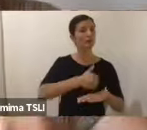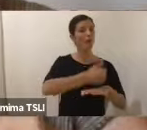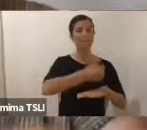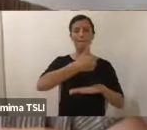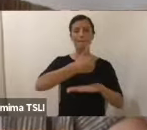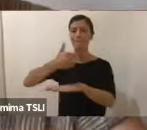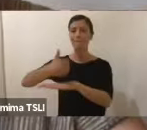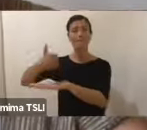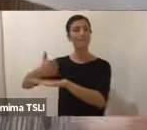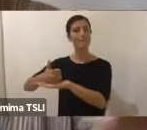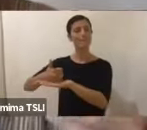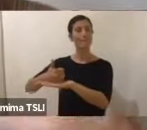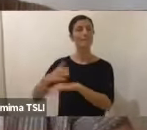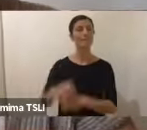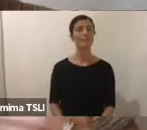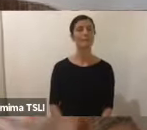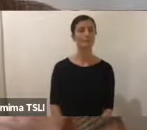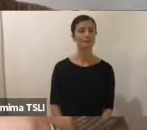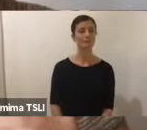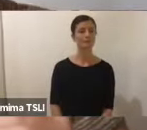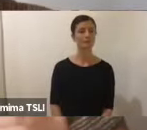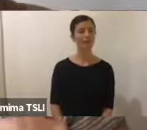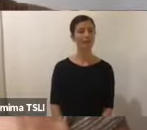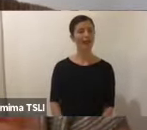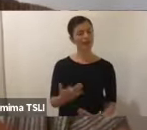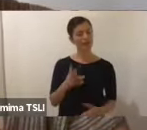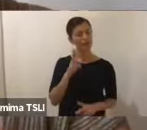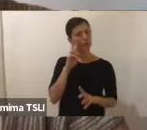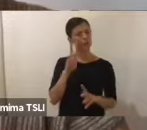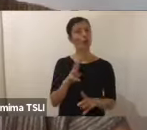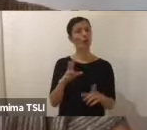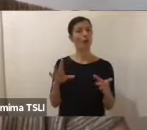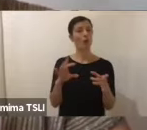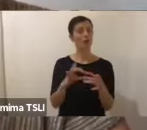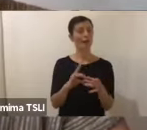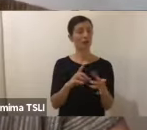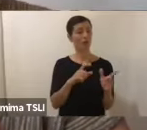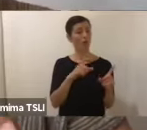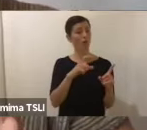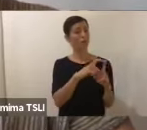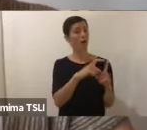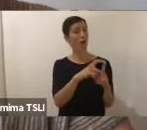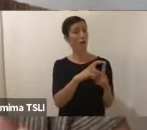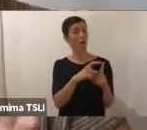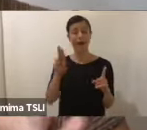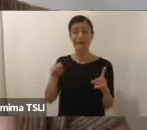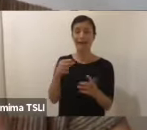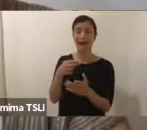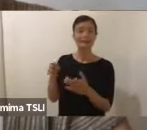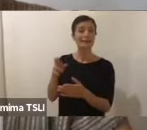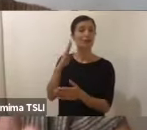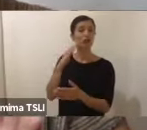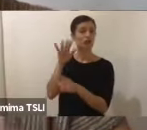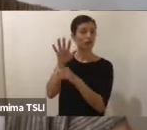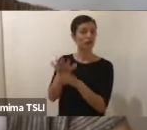dharma and anti-racism working and and it's just very enriching and i know it's not easy a lot of us are really isolated or this is new